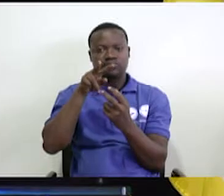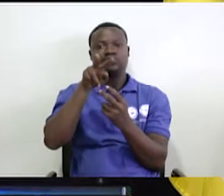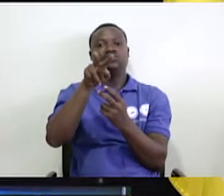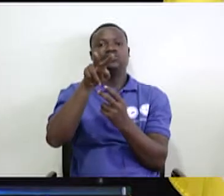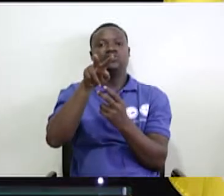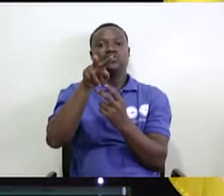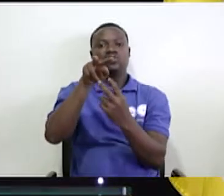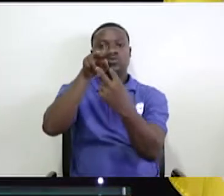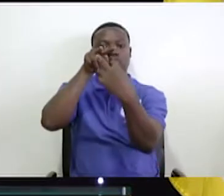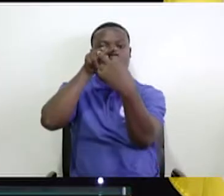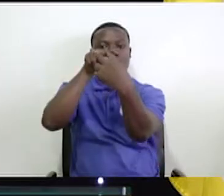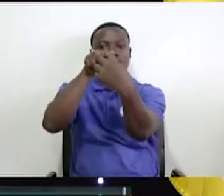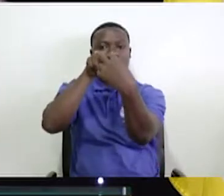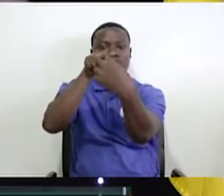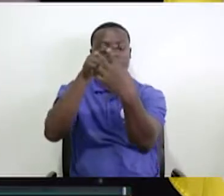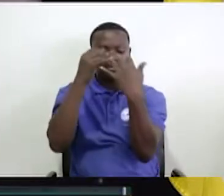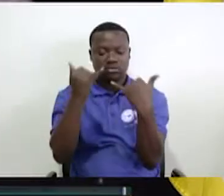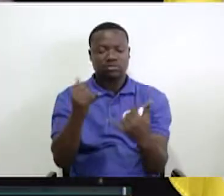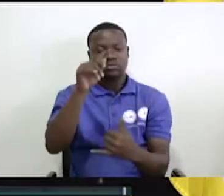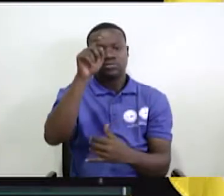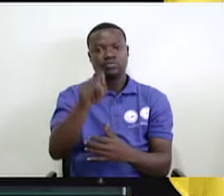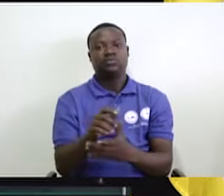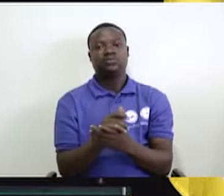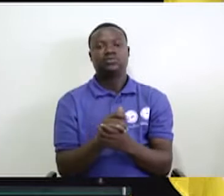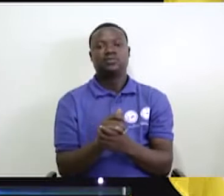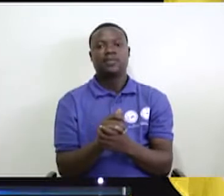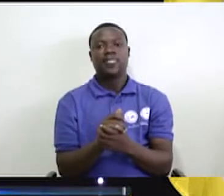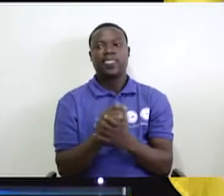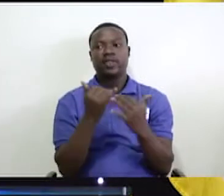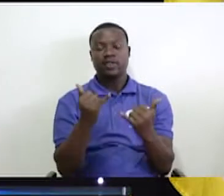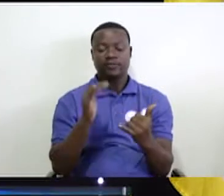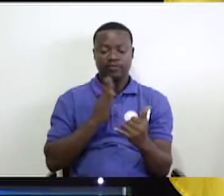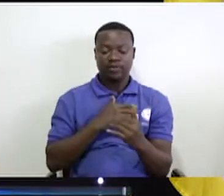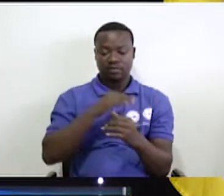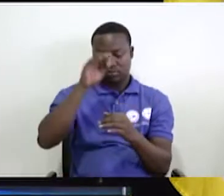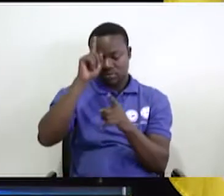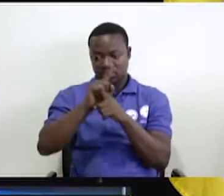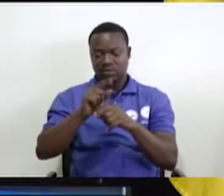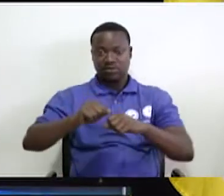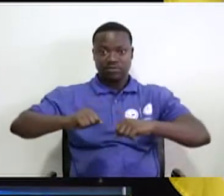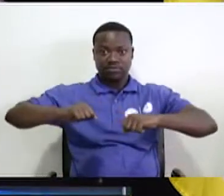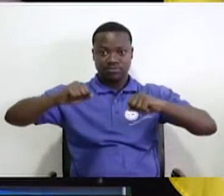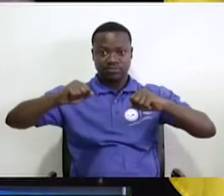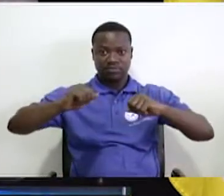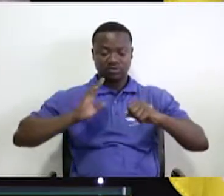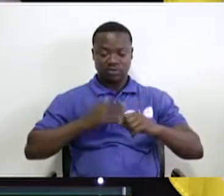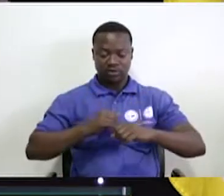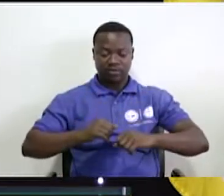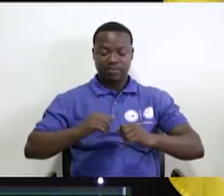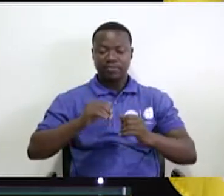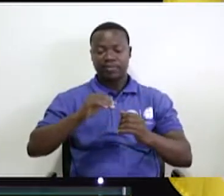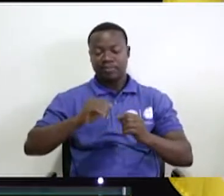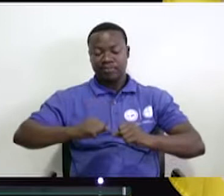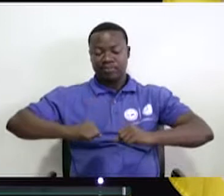me. E pese opeje witi na ohwen ohwen. You see our big brother. Munti o. Ye nua pani.